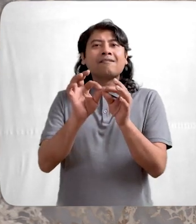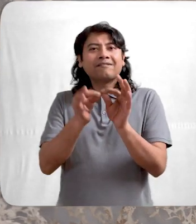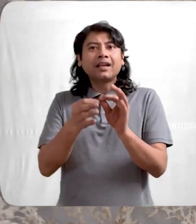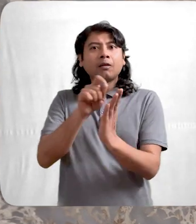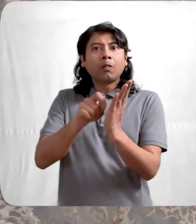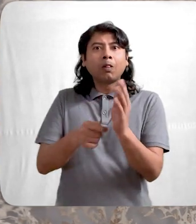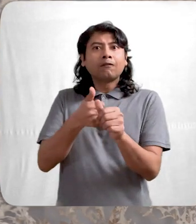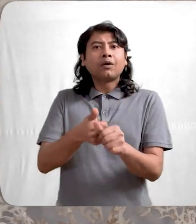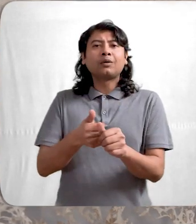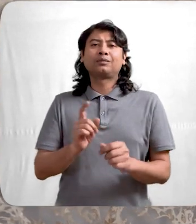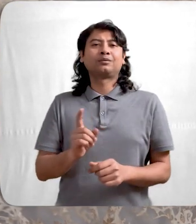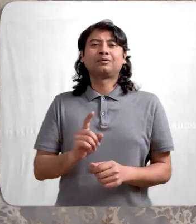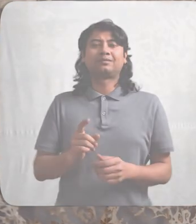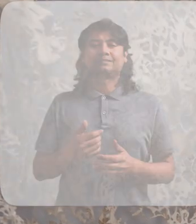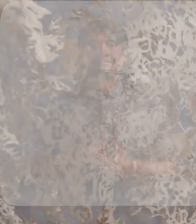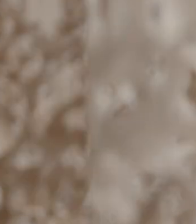it.